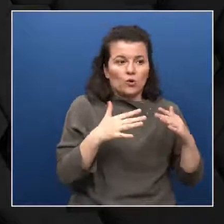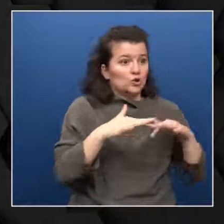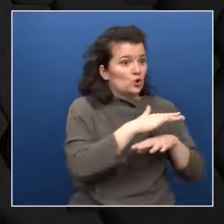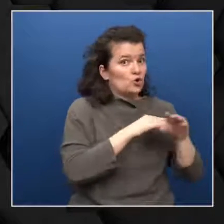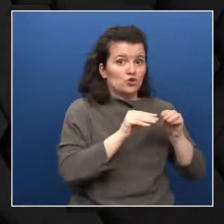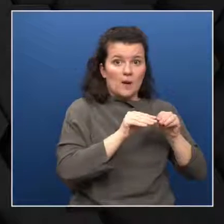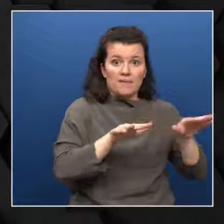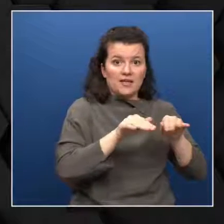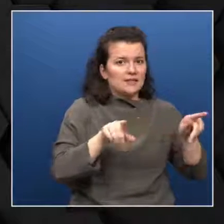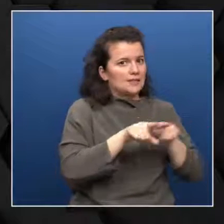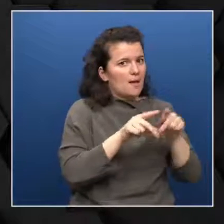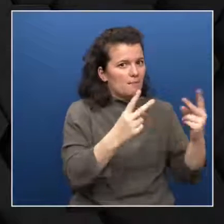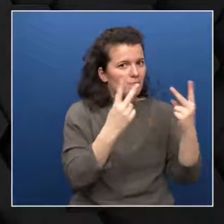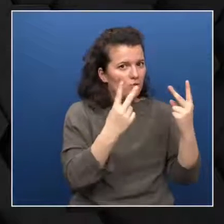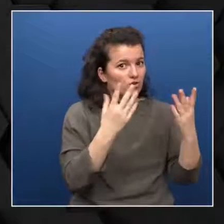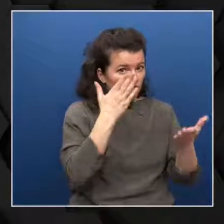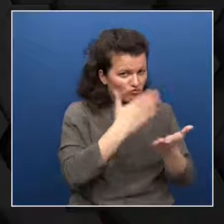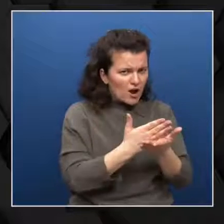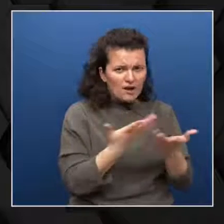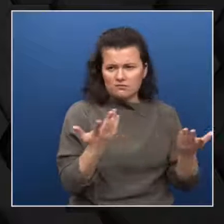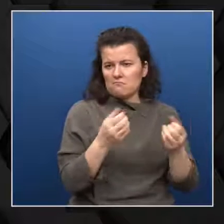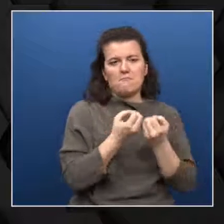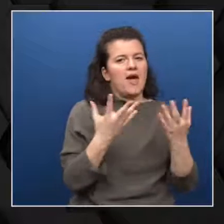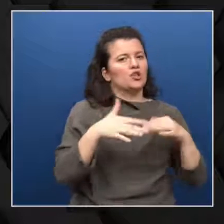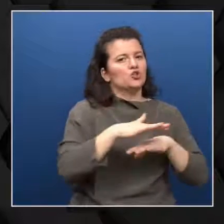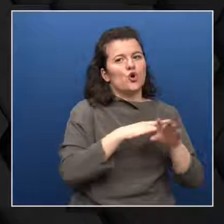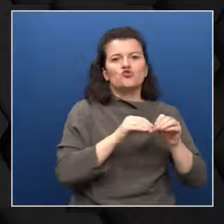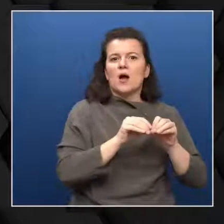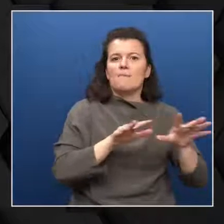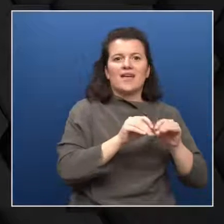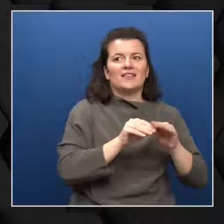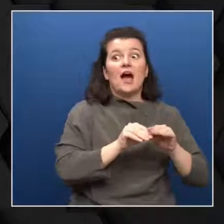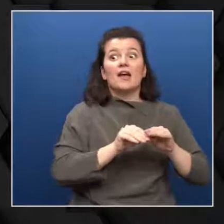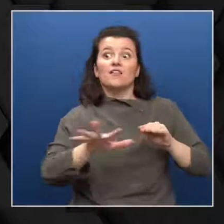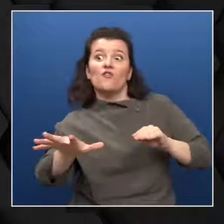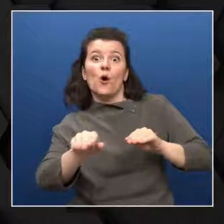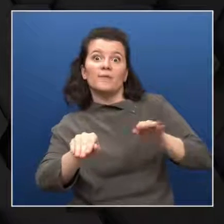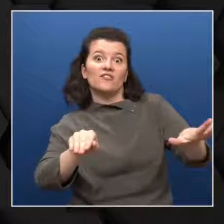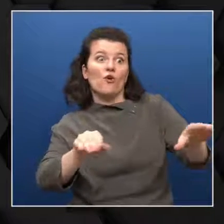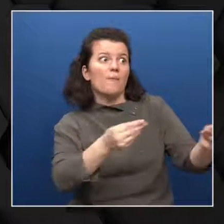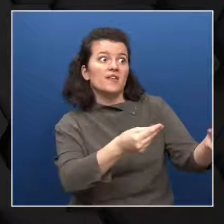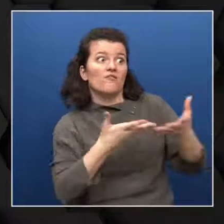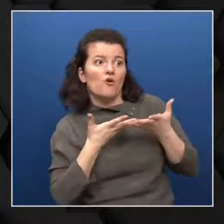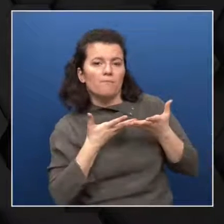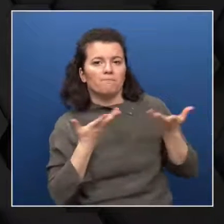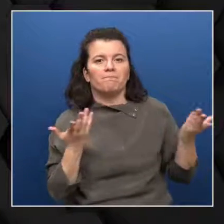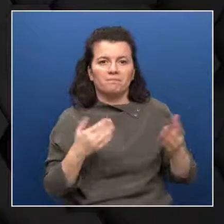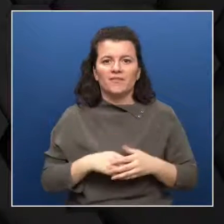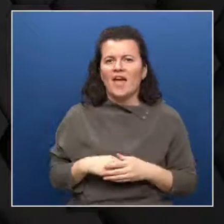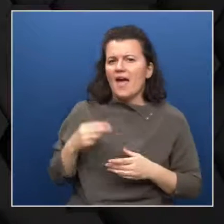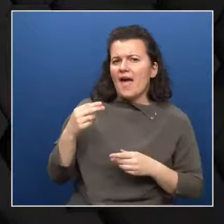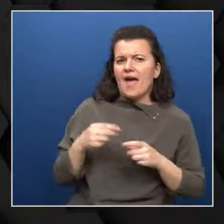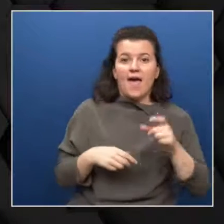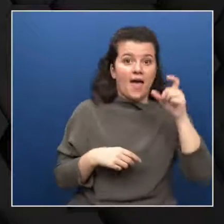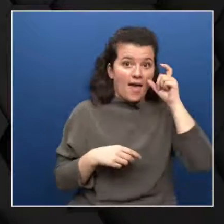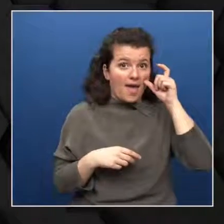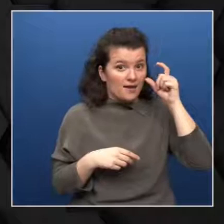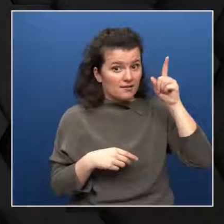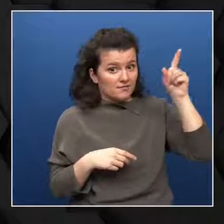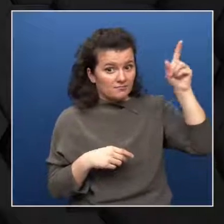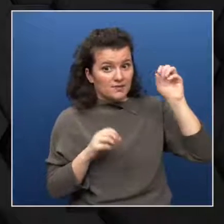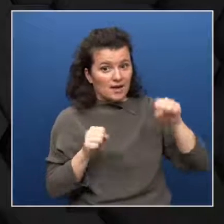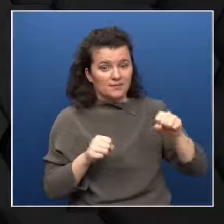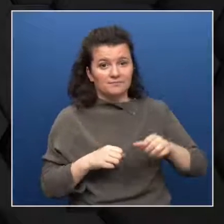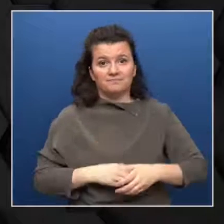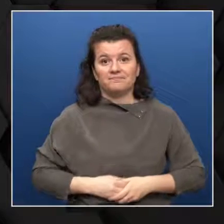you tell us a little bit about that? Yes, of course. So I'm also really impressed how the DevOps line the